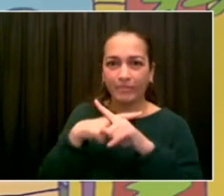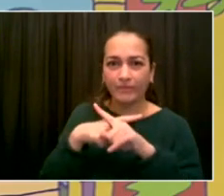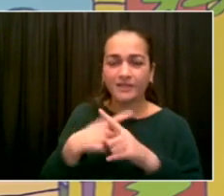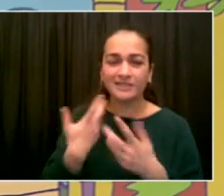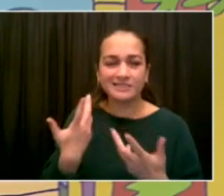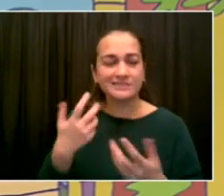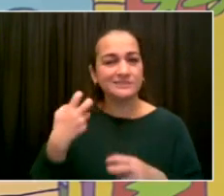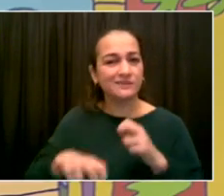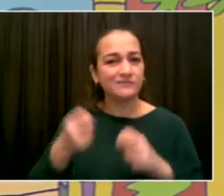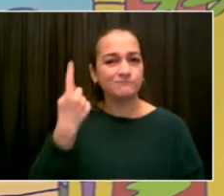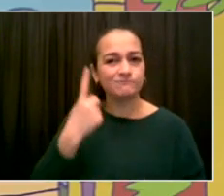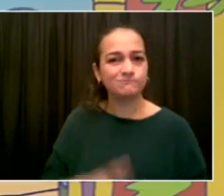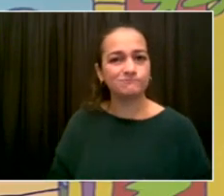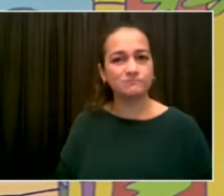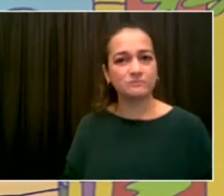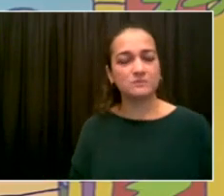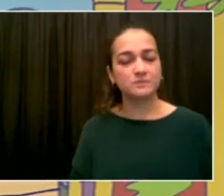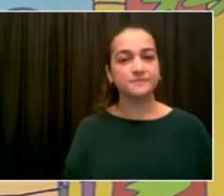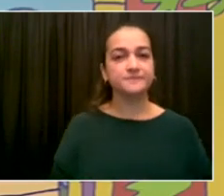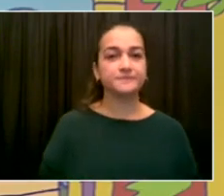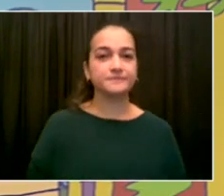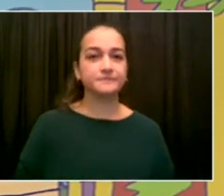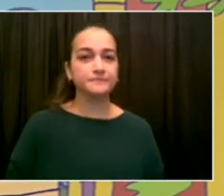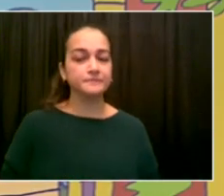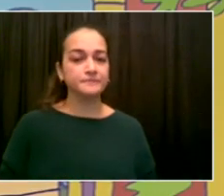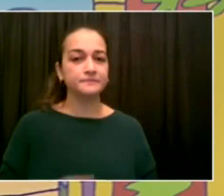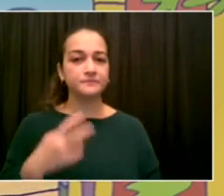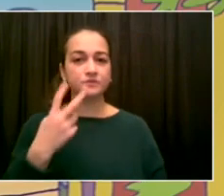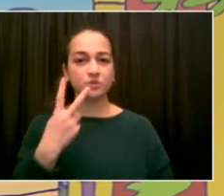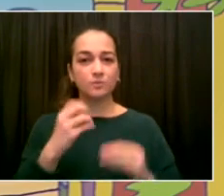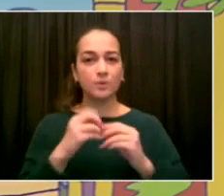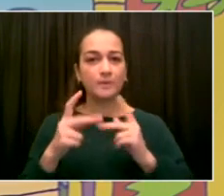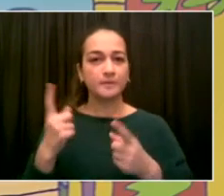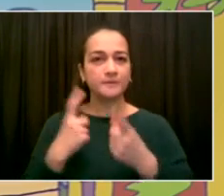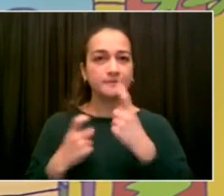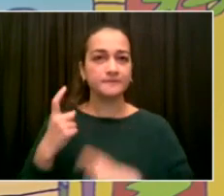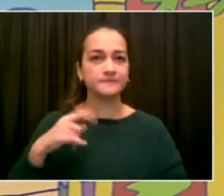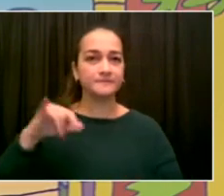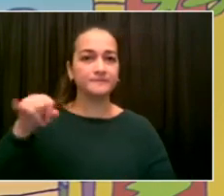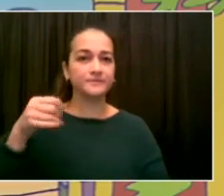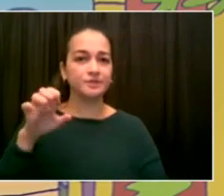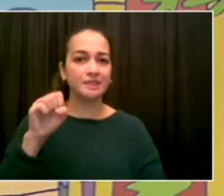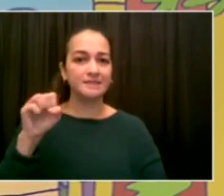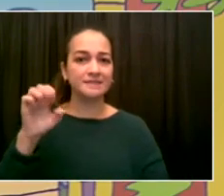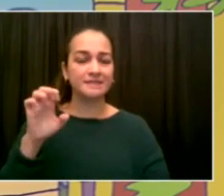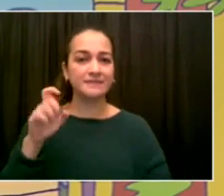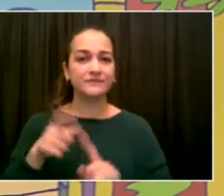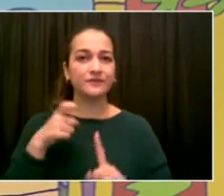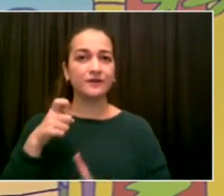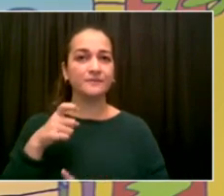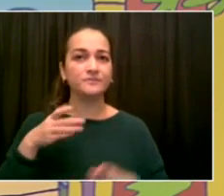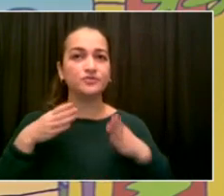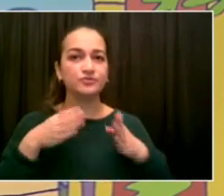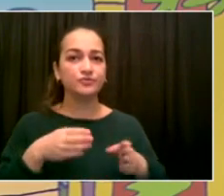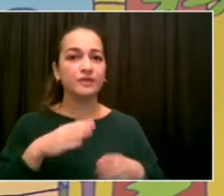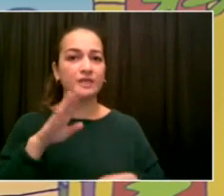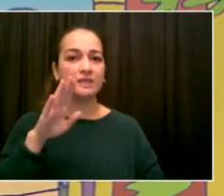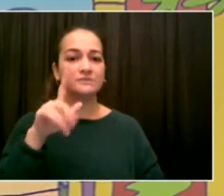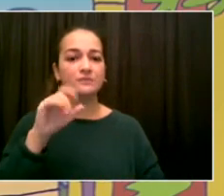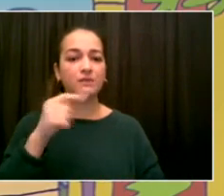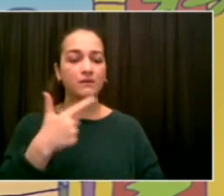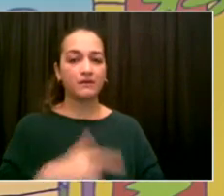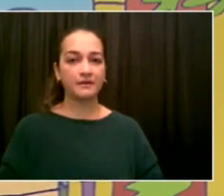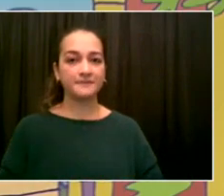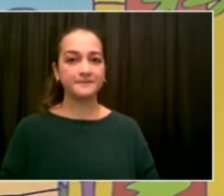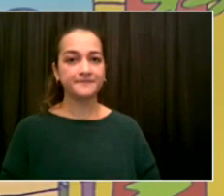Good morning, Mr. Mayor. Hey, how you doing, Jesse? I'm good, thanks. I wanted to ask you a couple questions about an investigation